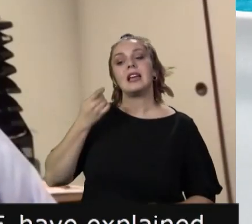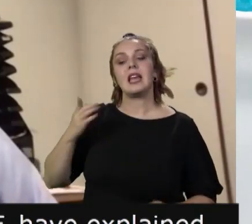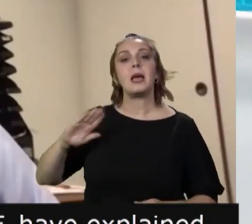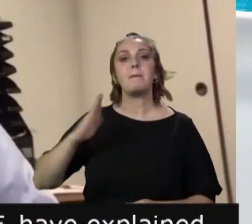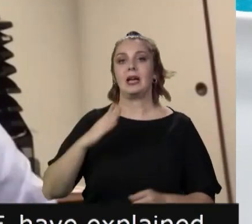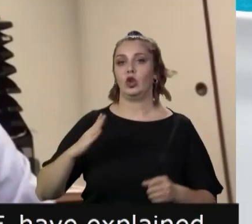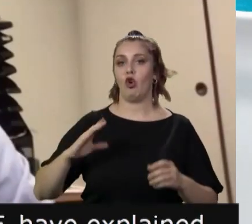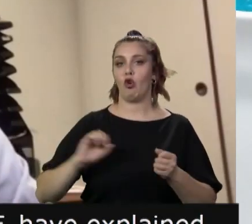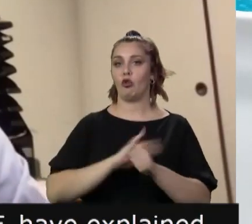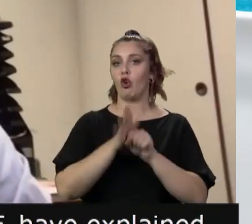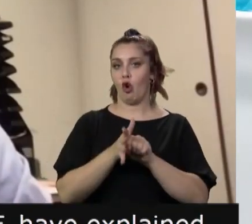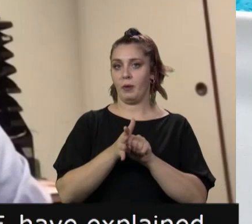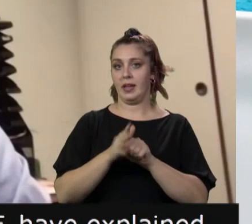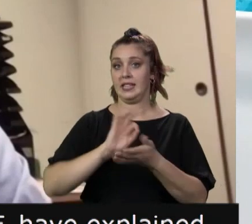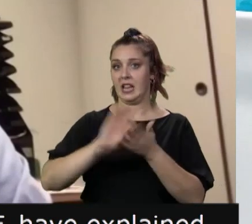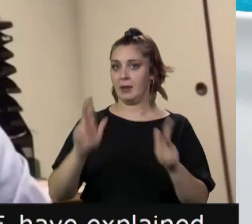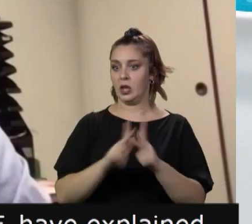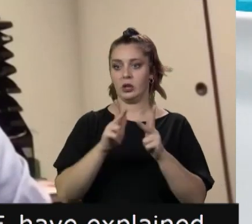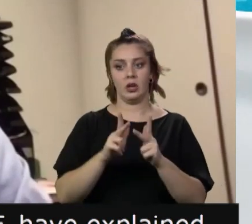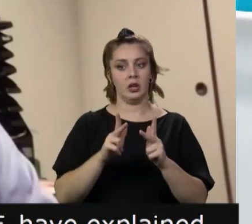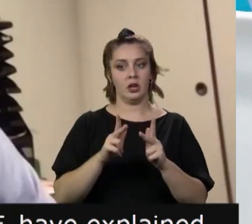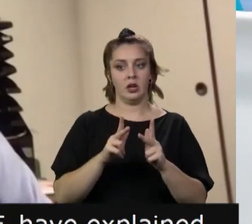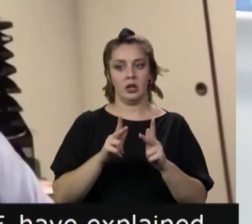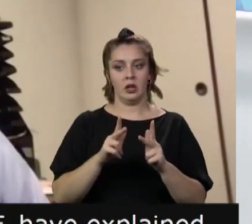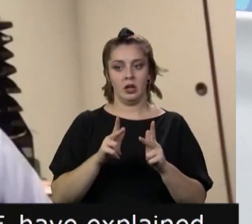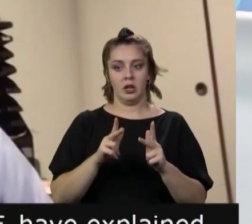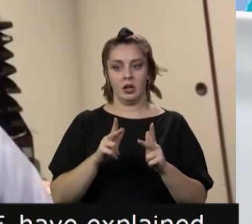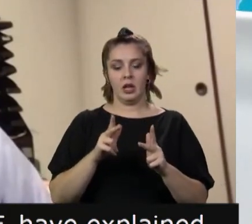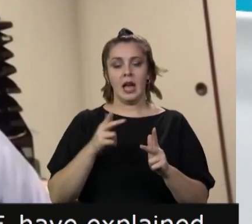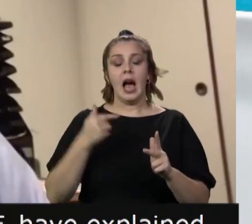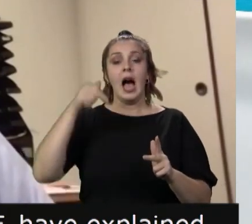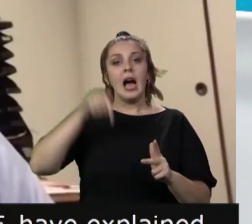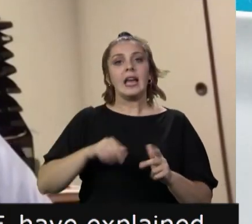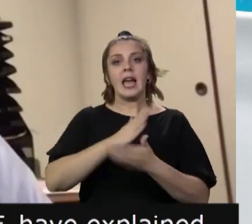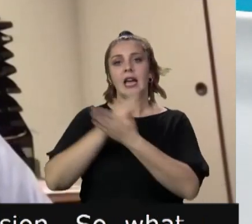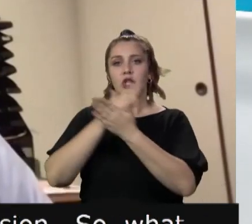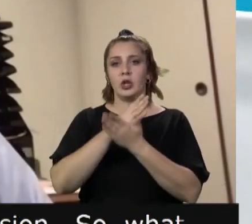exclusion. So what was the impact of COVID-19? Well, this is